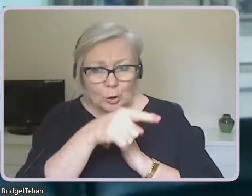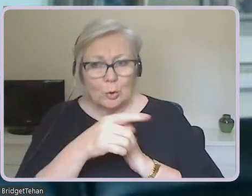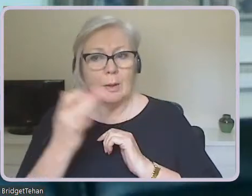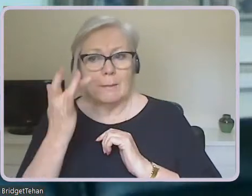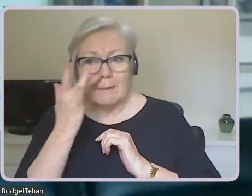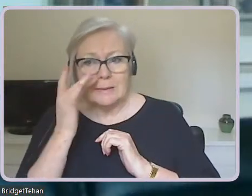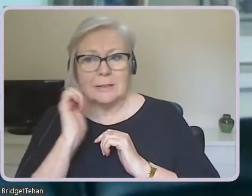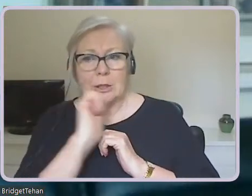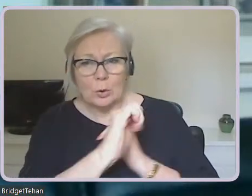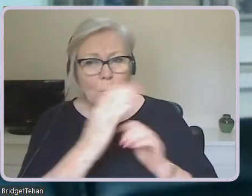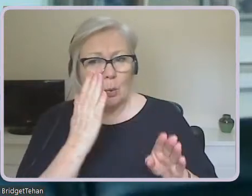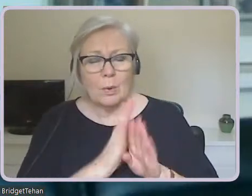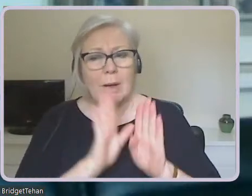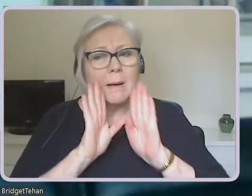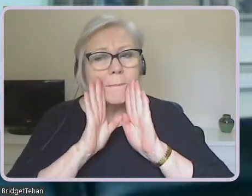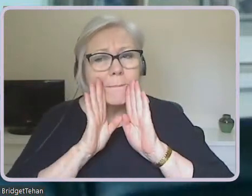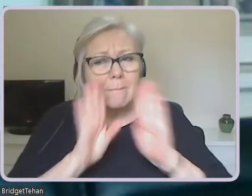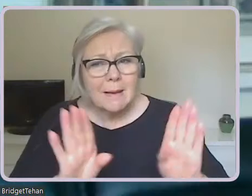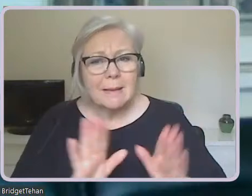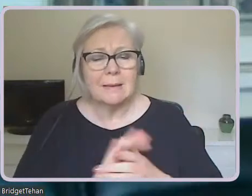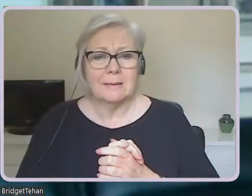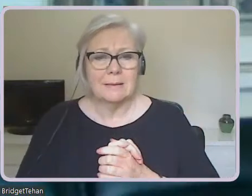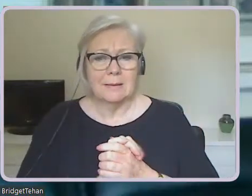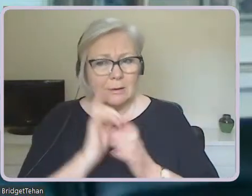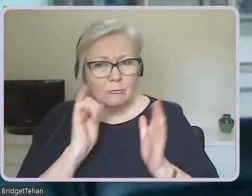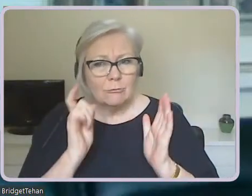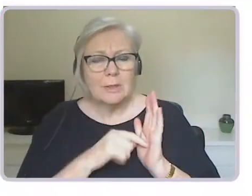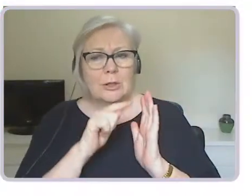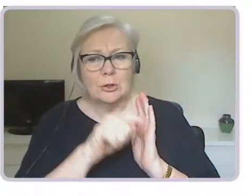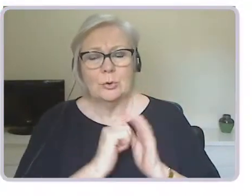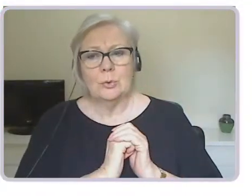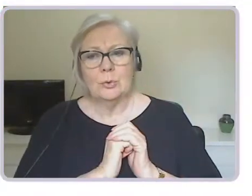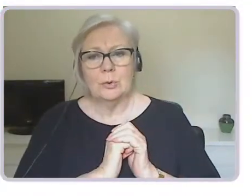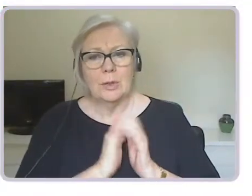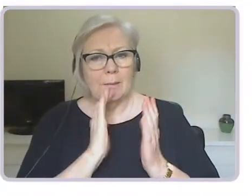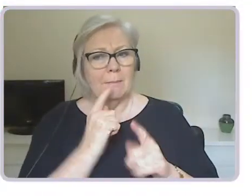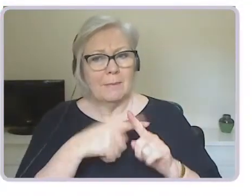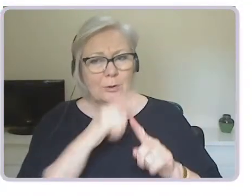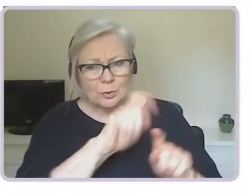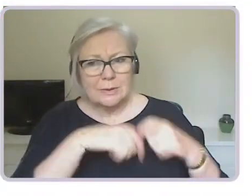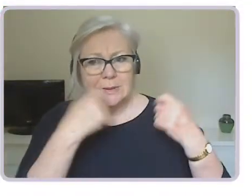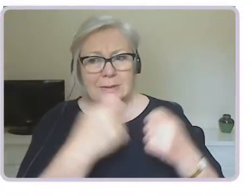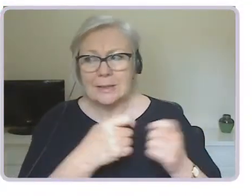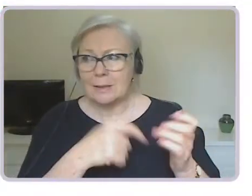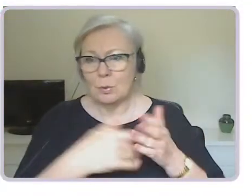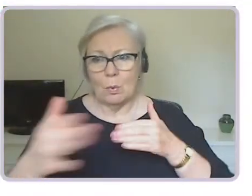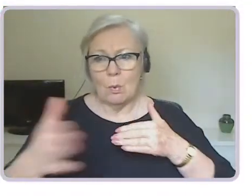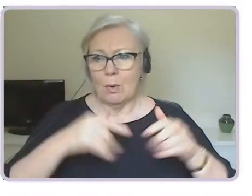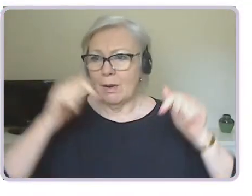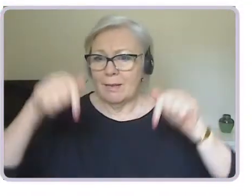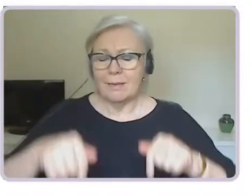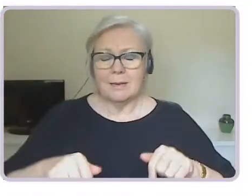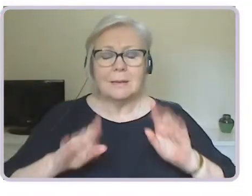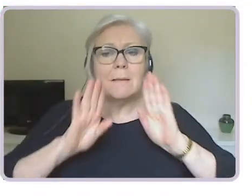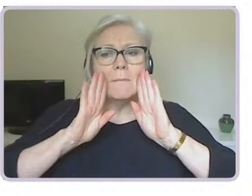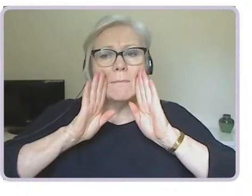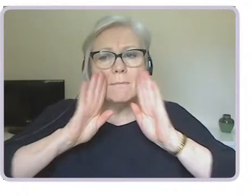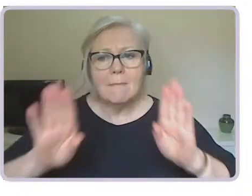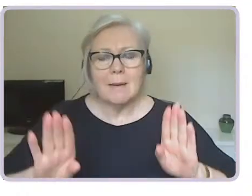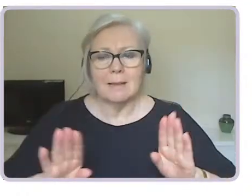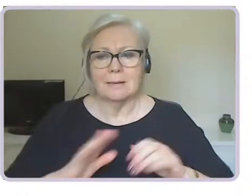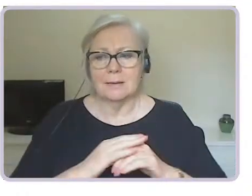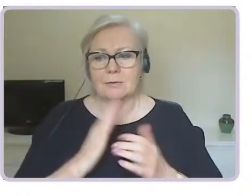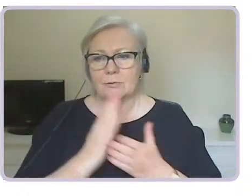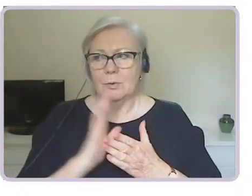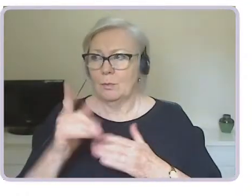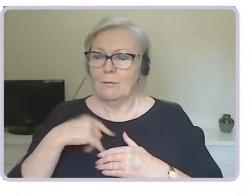that you've done and all of the team in pulling this together. It's just been so incredible so far, what we've